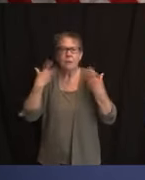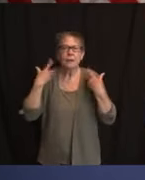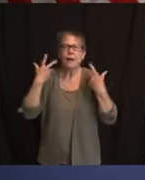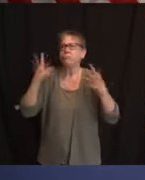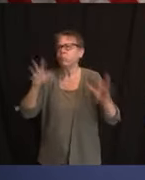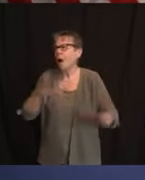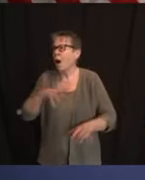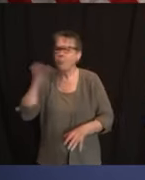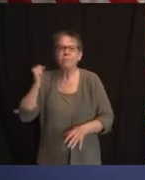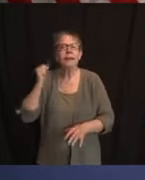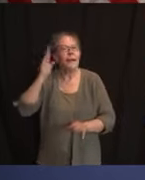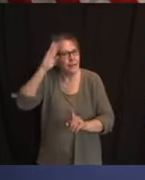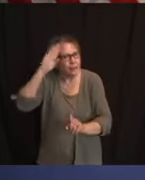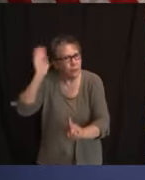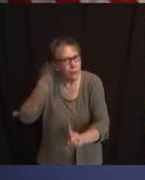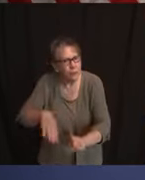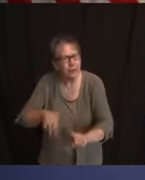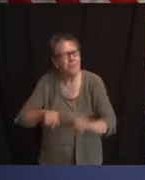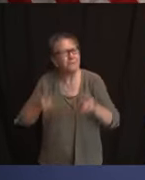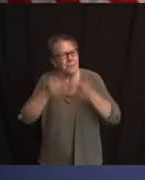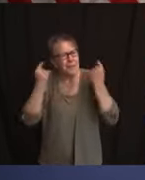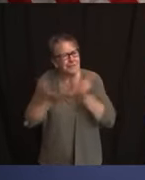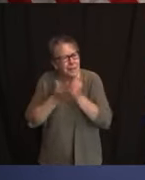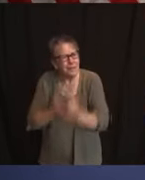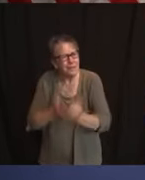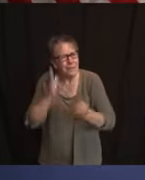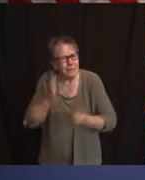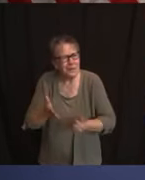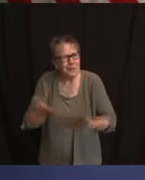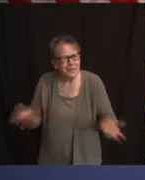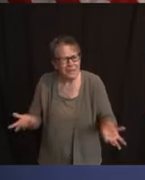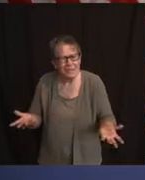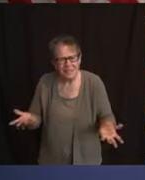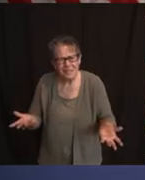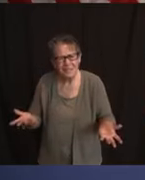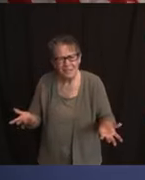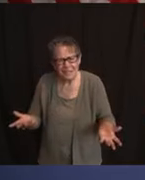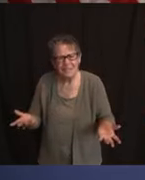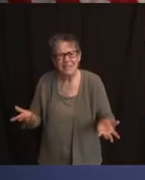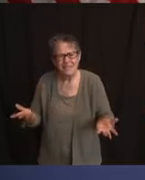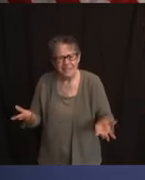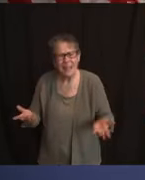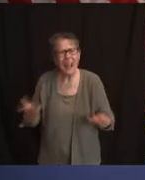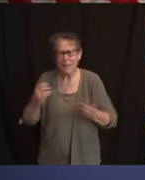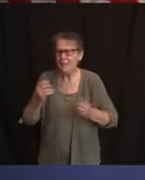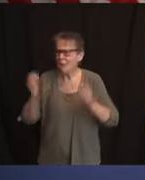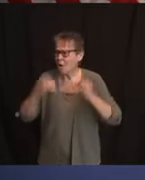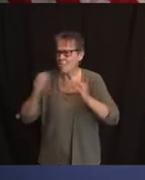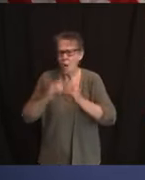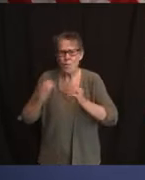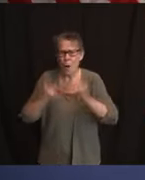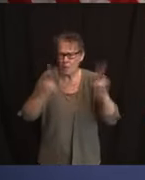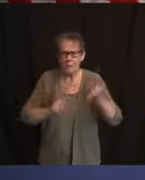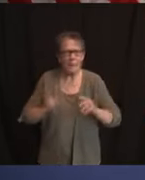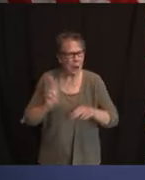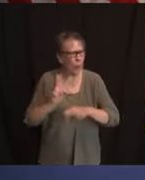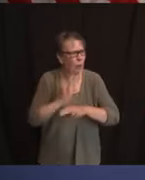I think you should see, my guess is you'll see more of that imploring in places. We'll start over here with Elise Martel. Before